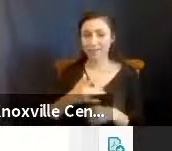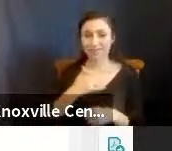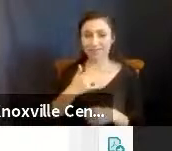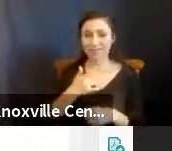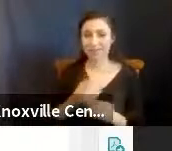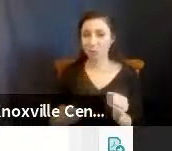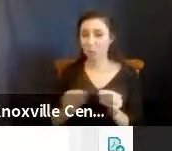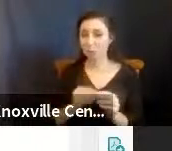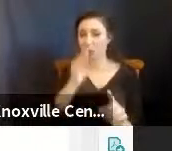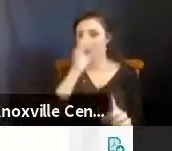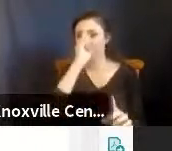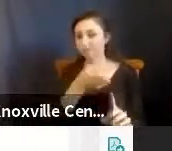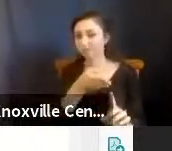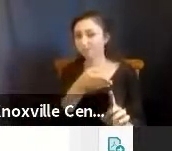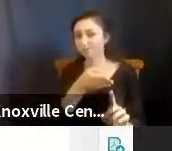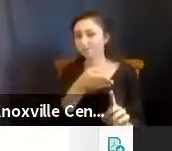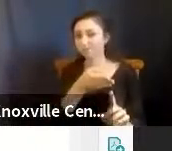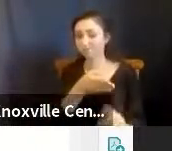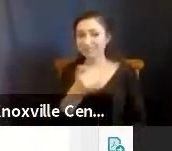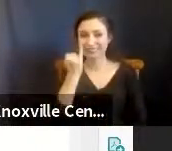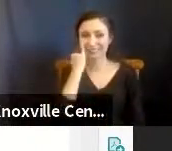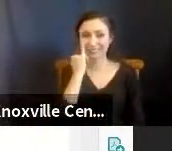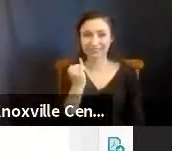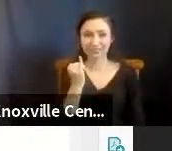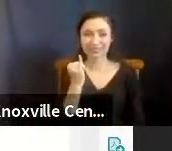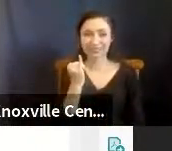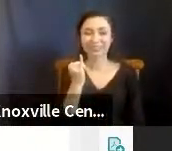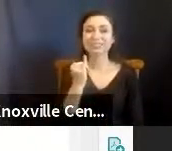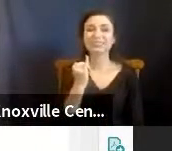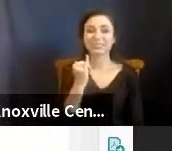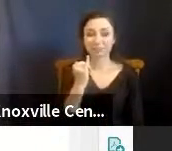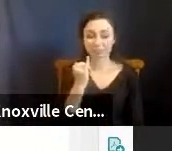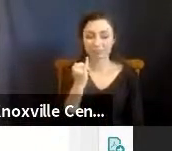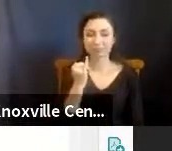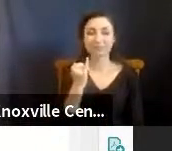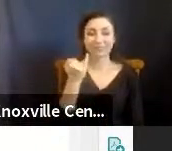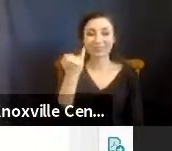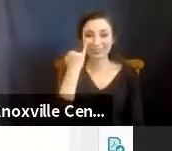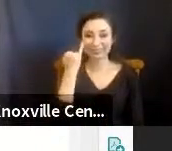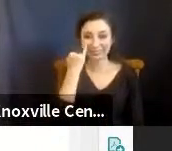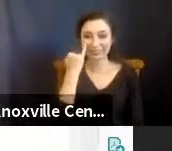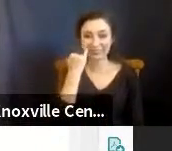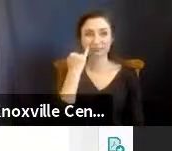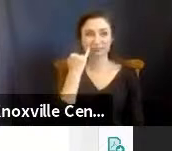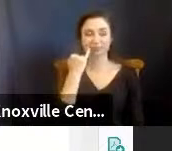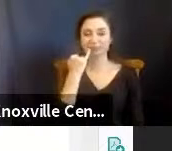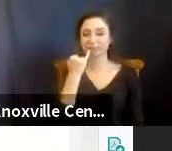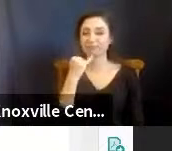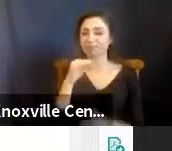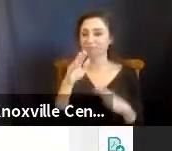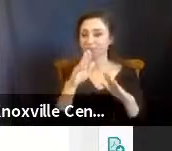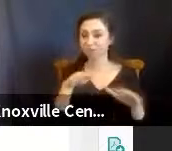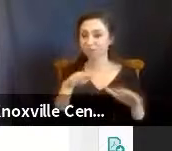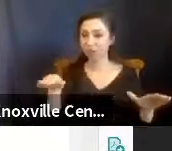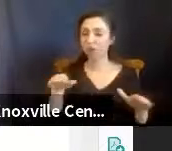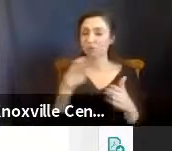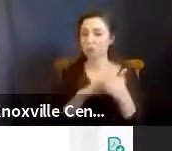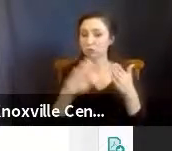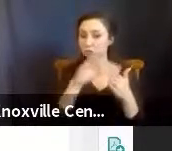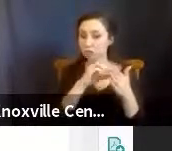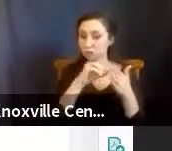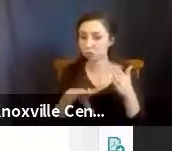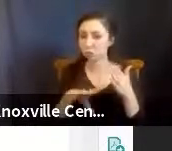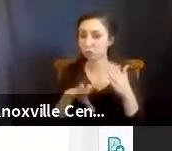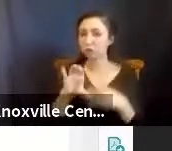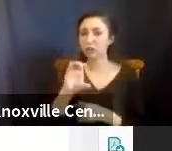this is more straightforward if the child or college student is COVID positive.